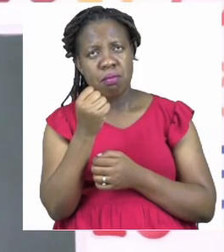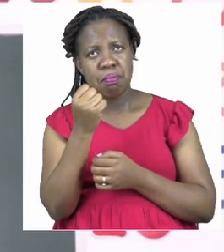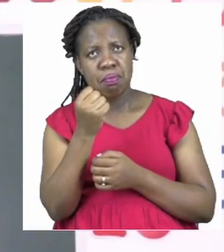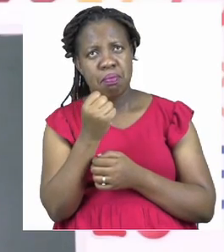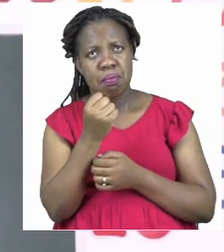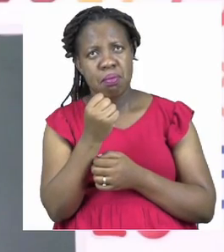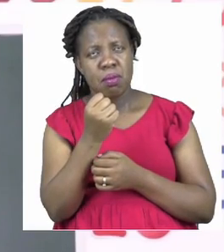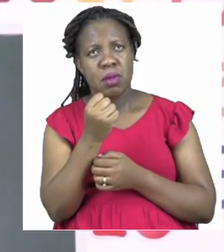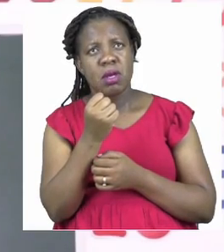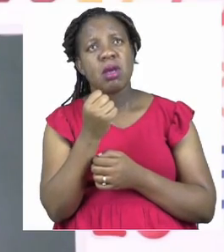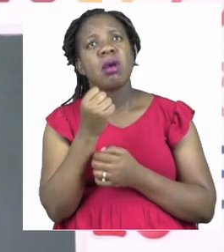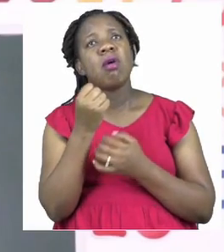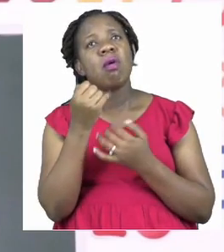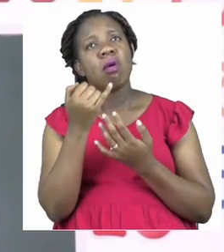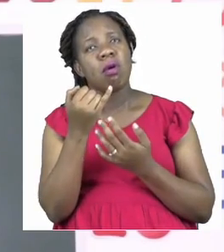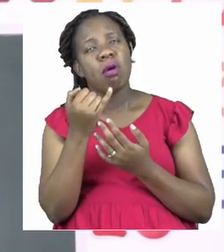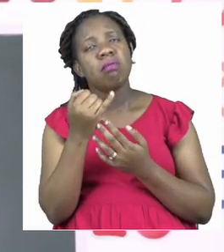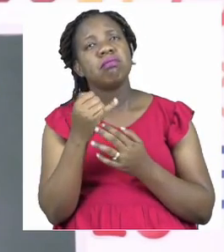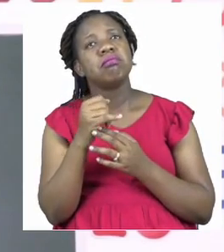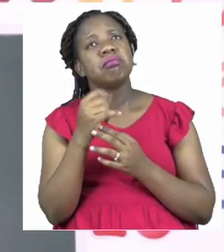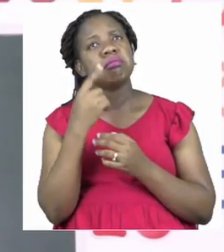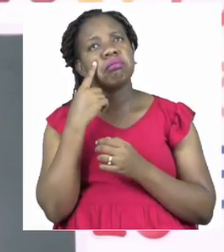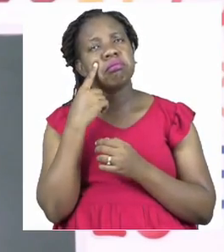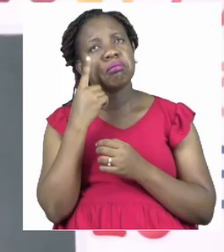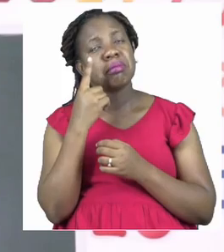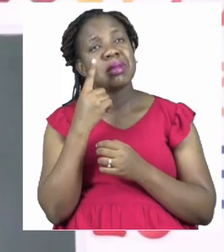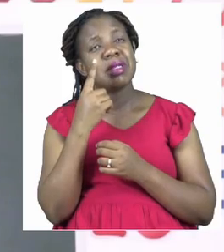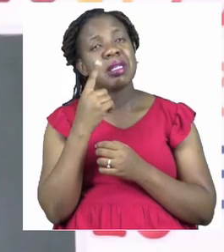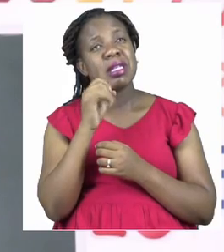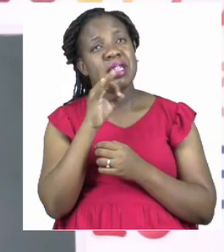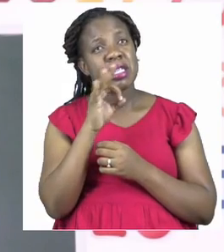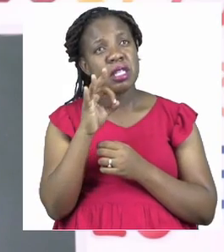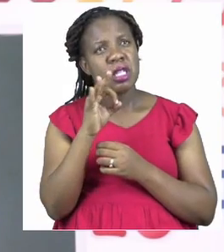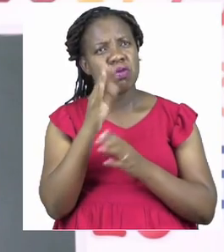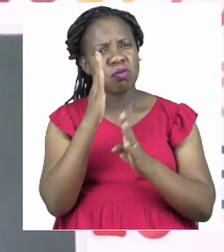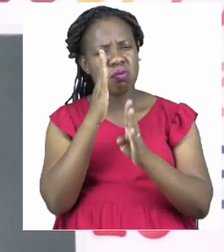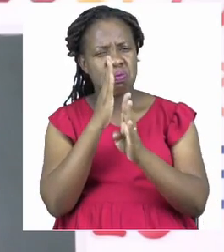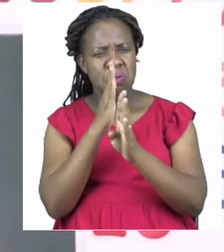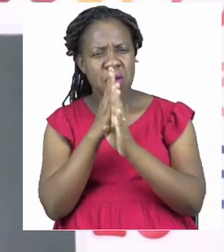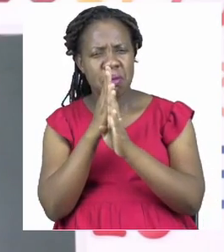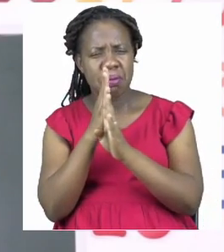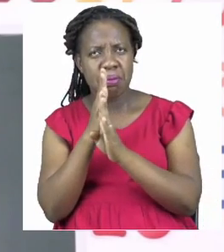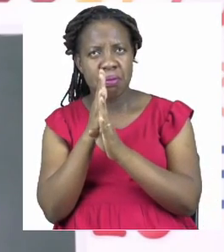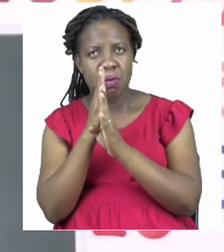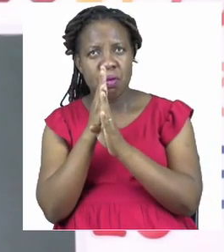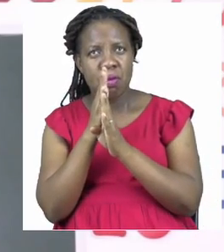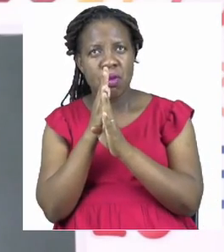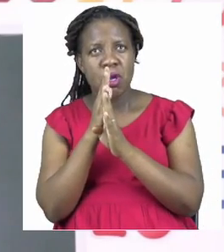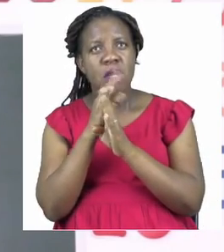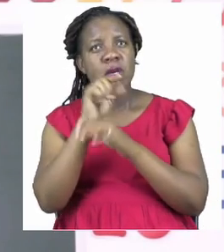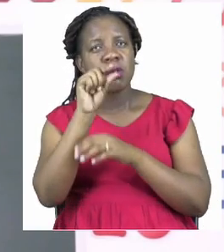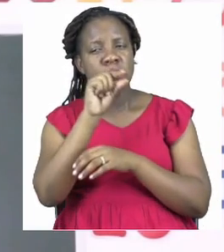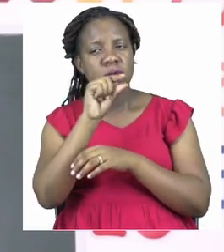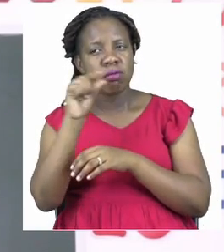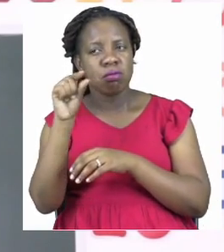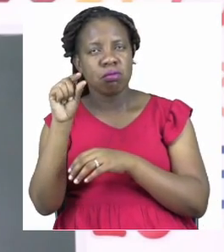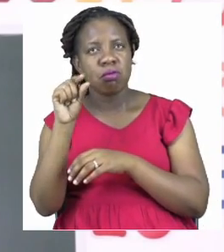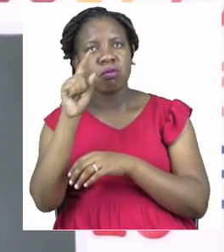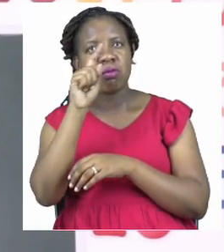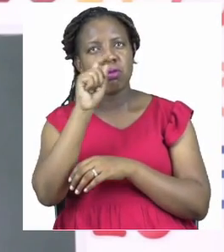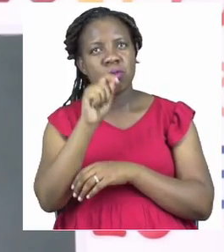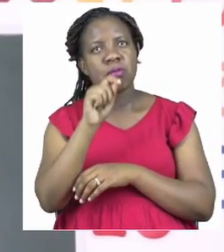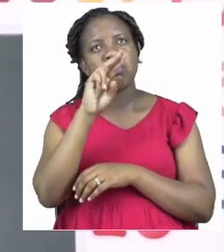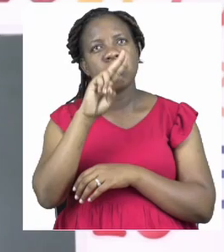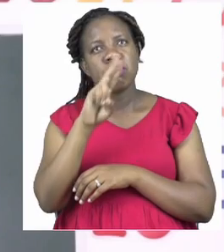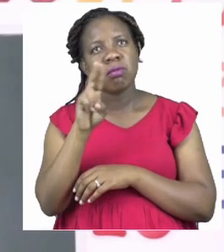Thursday. There it is. So these letters make up the word Thursday that